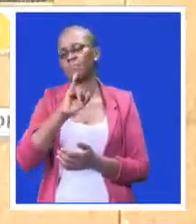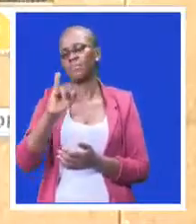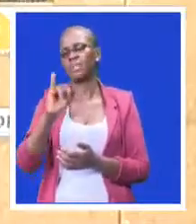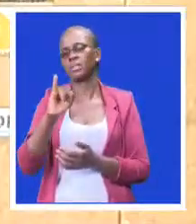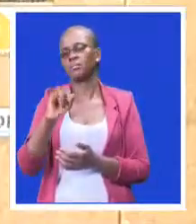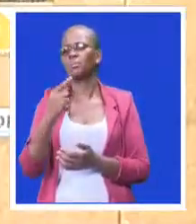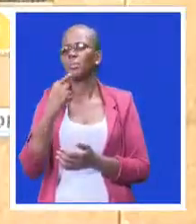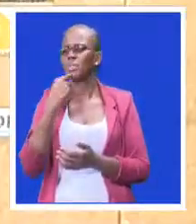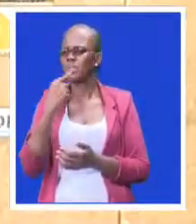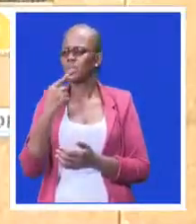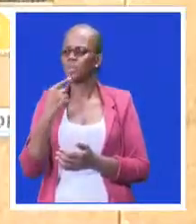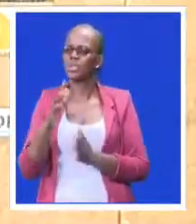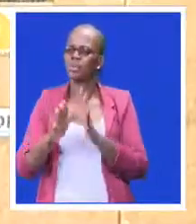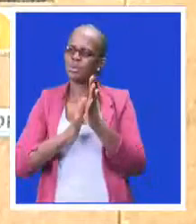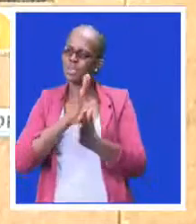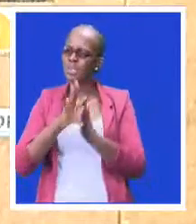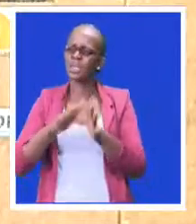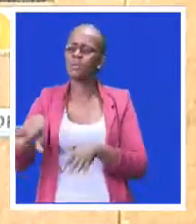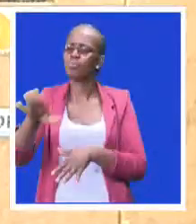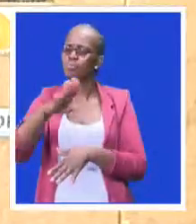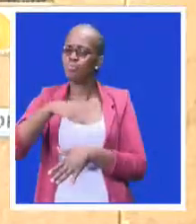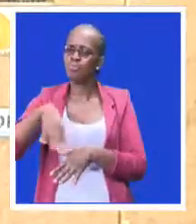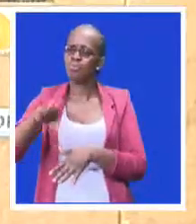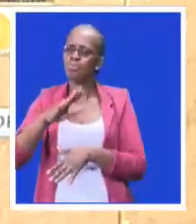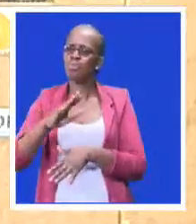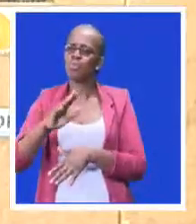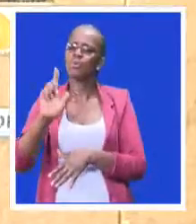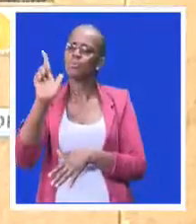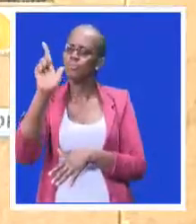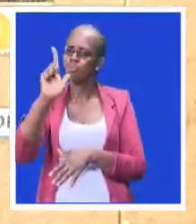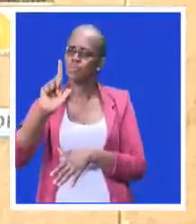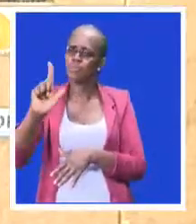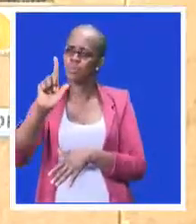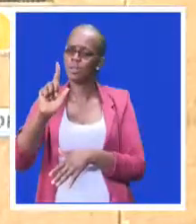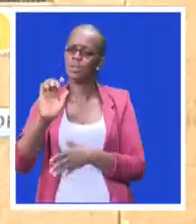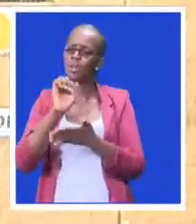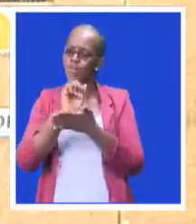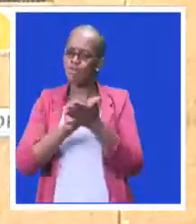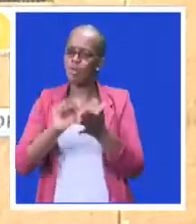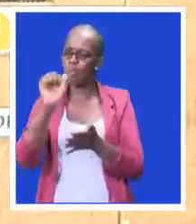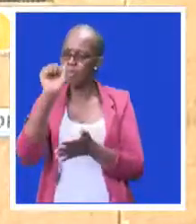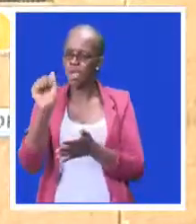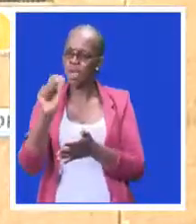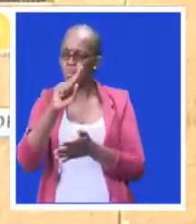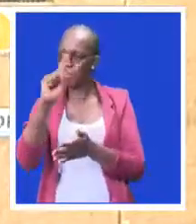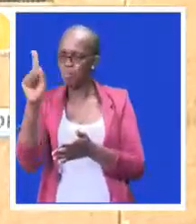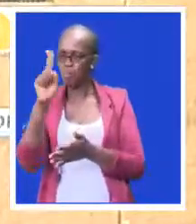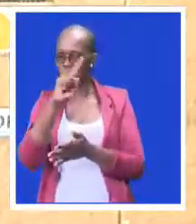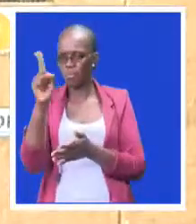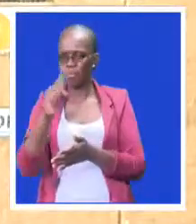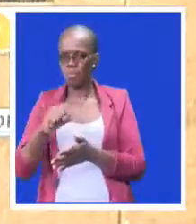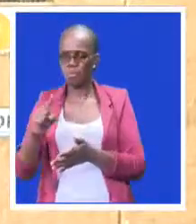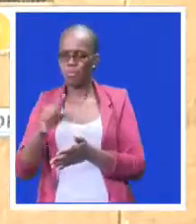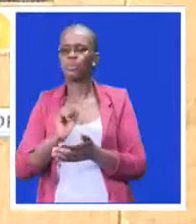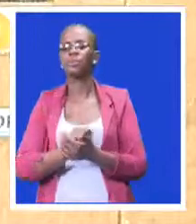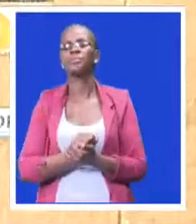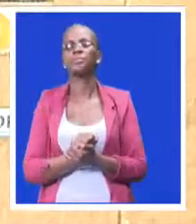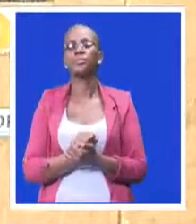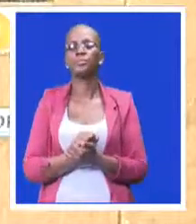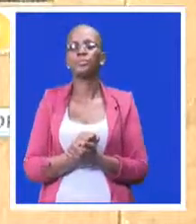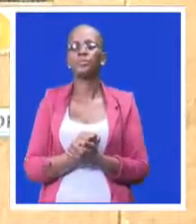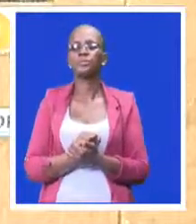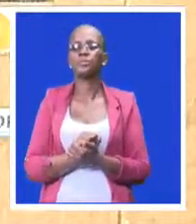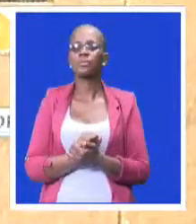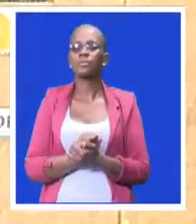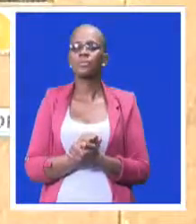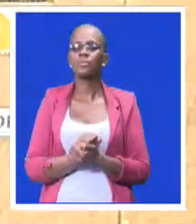the alphabet up to the last one, and then we shall say their sounds. So you say after me: